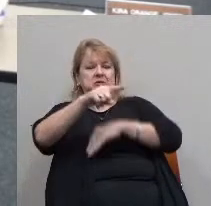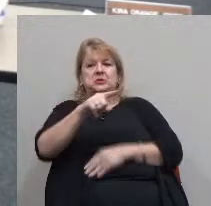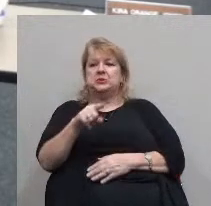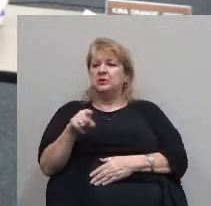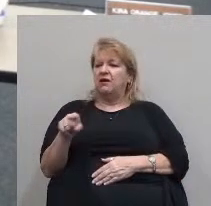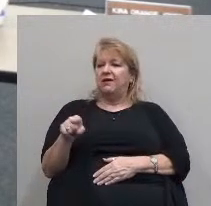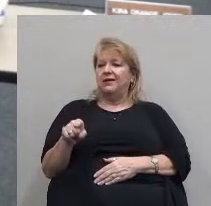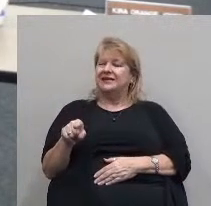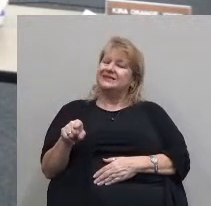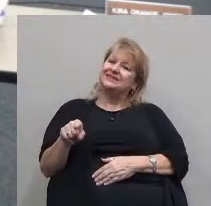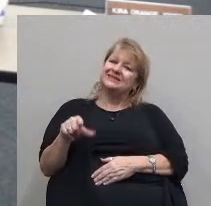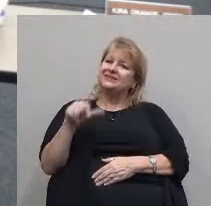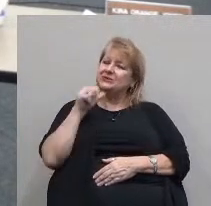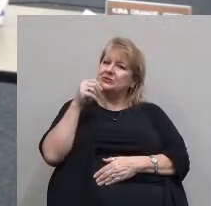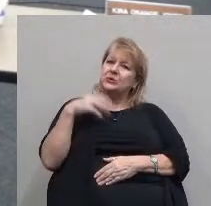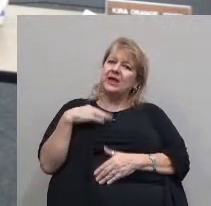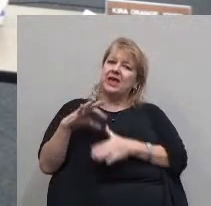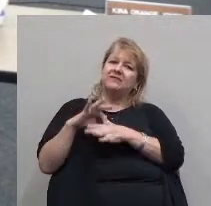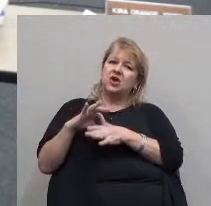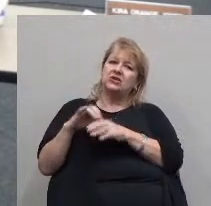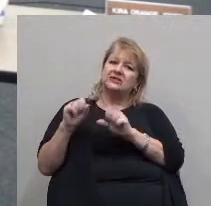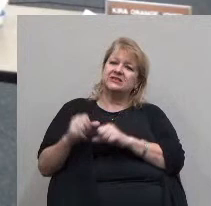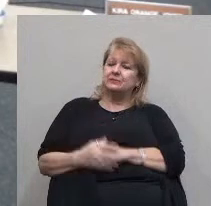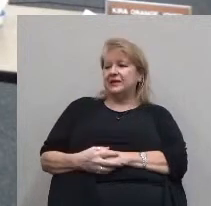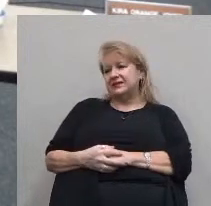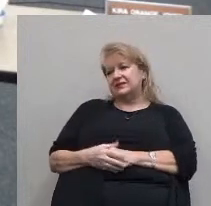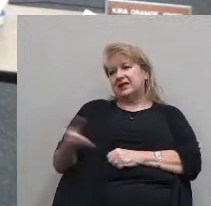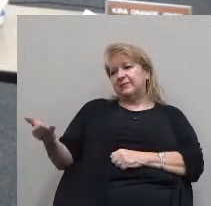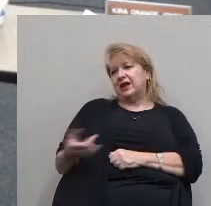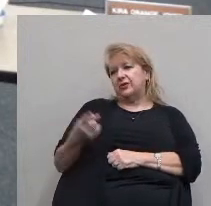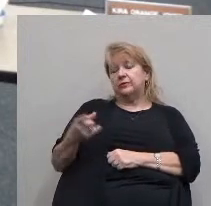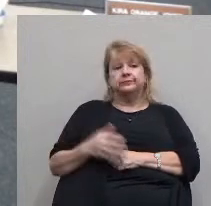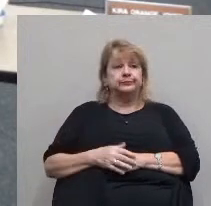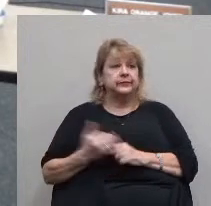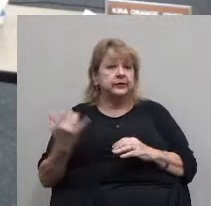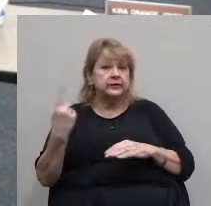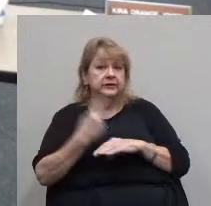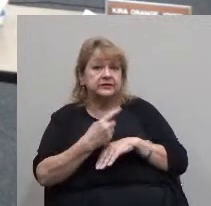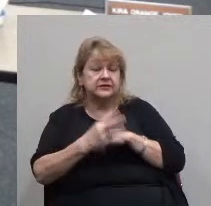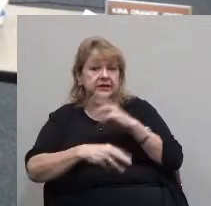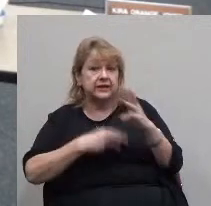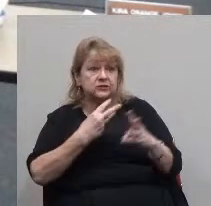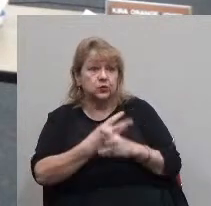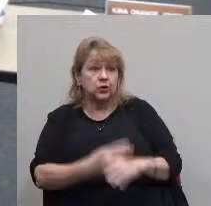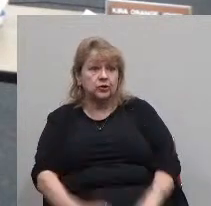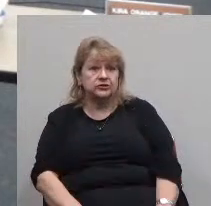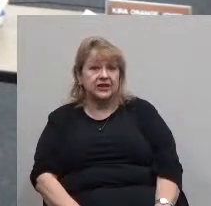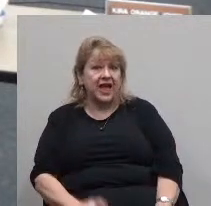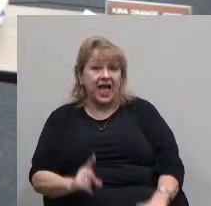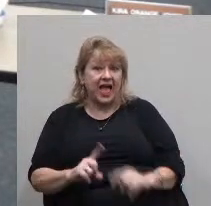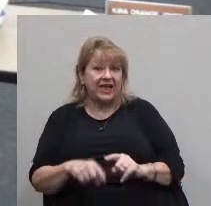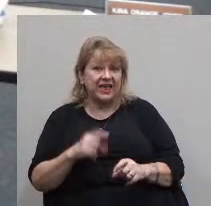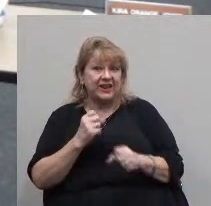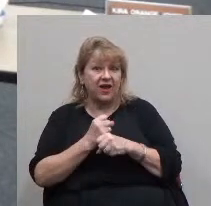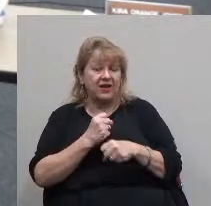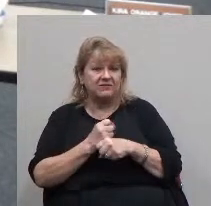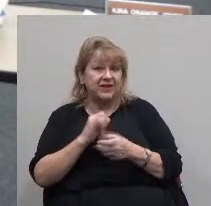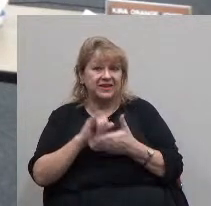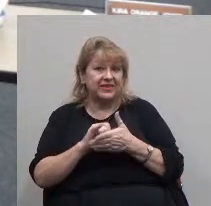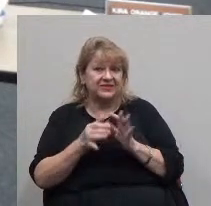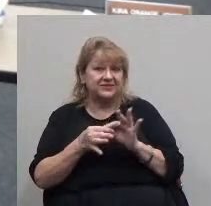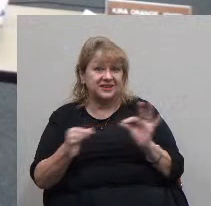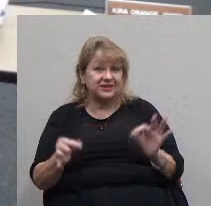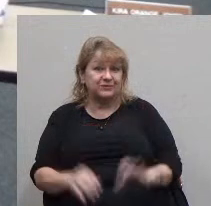don't think has that level of In ability. today's world, I could not make that statement definitively,